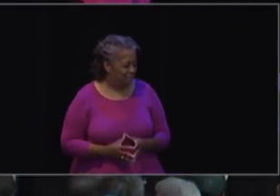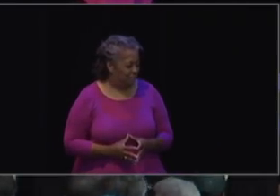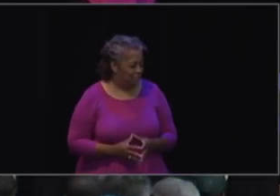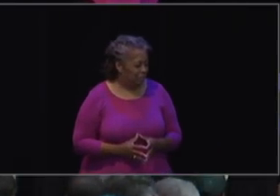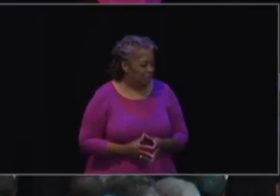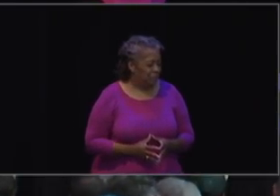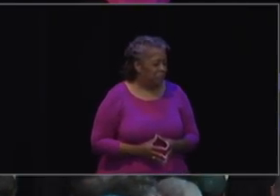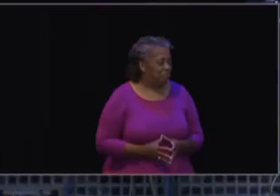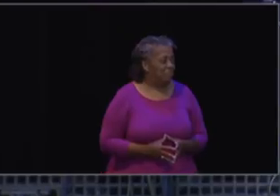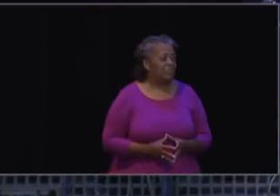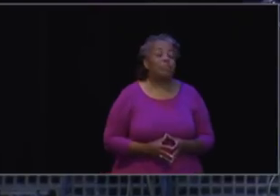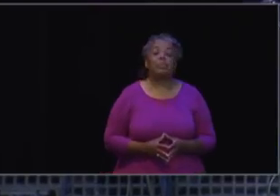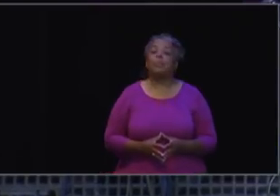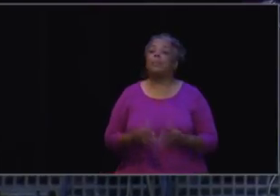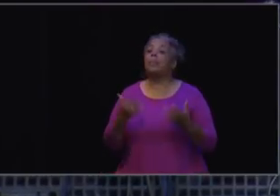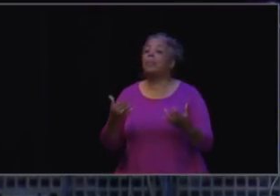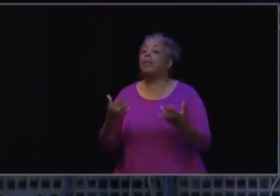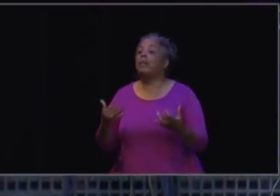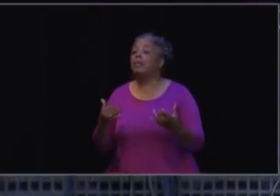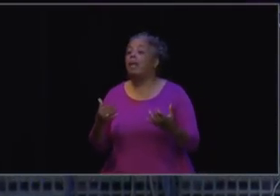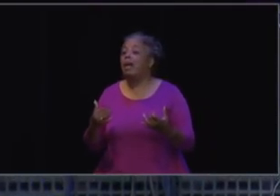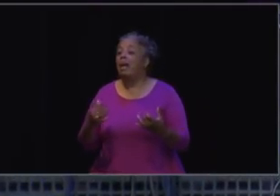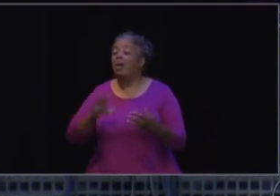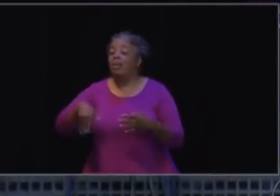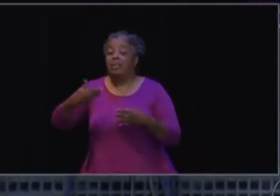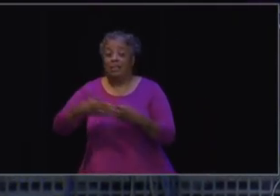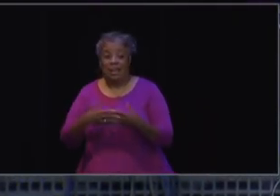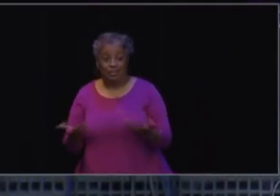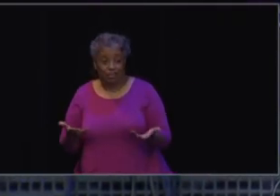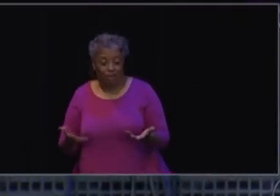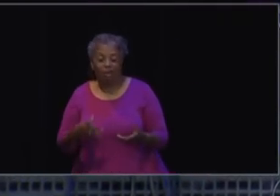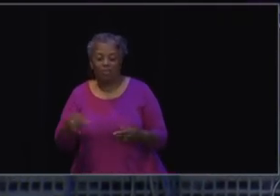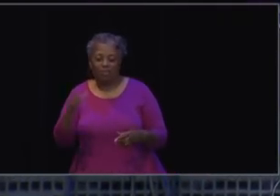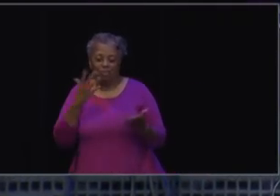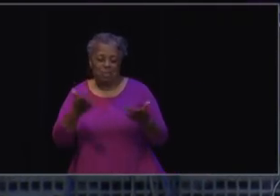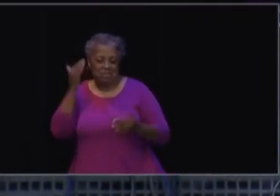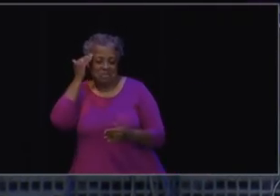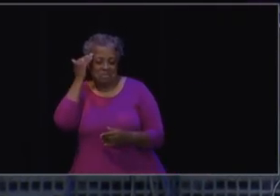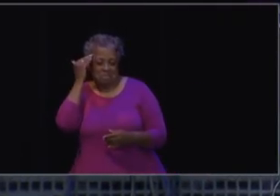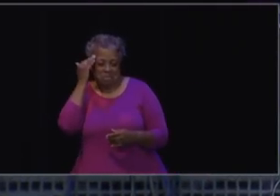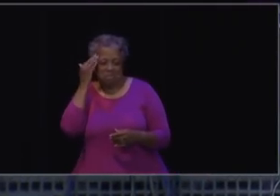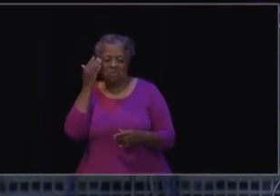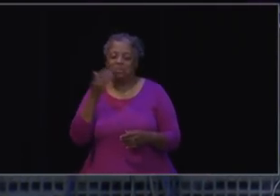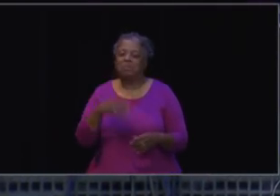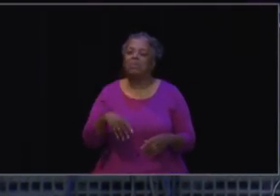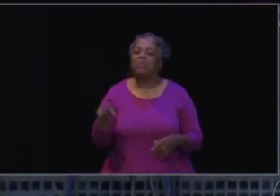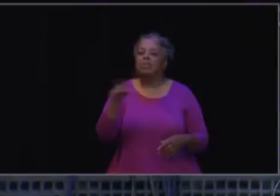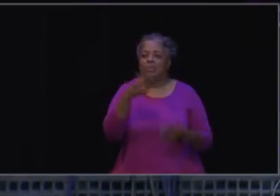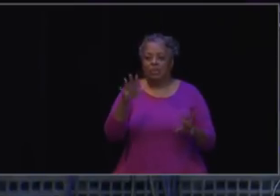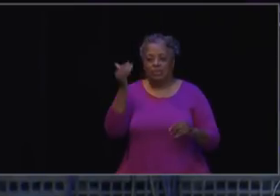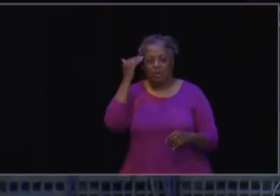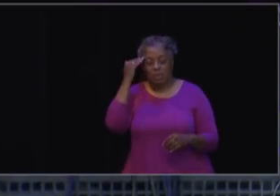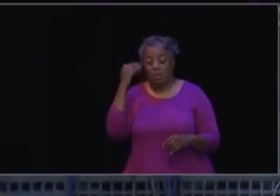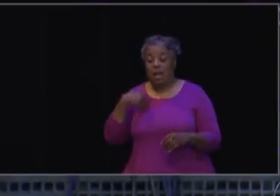So I'm going to do a cover now, and if you know it, I would love for you to sing with me. So when I sing,